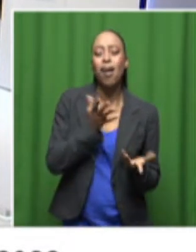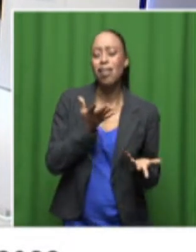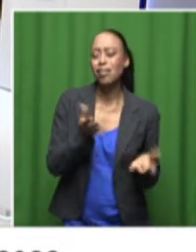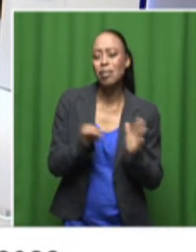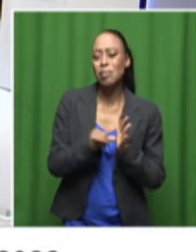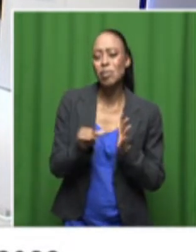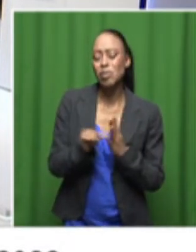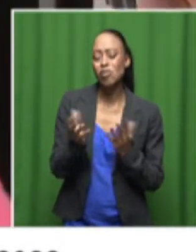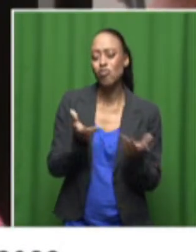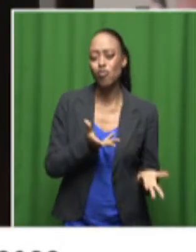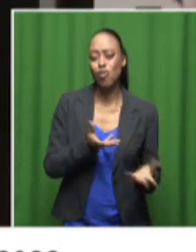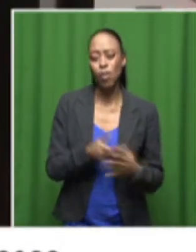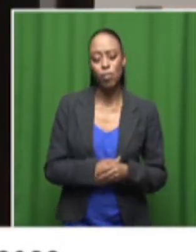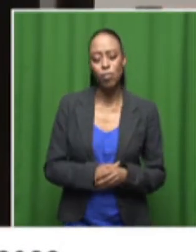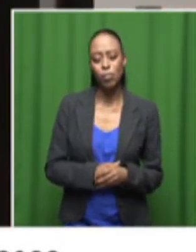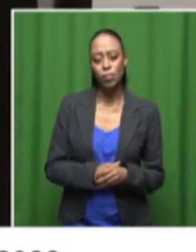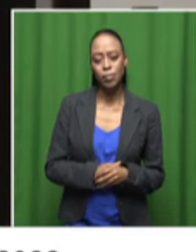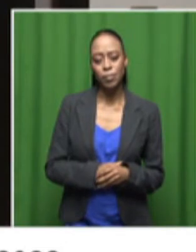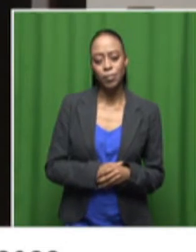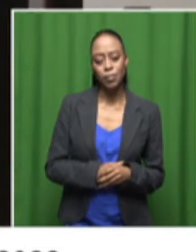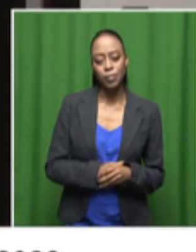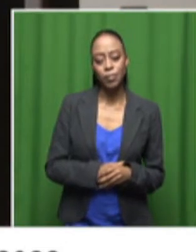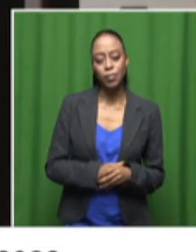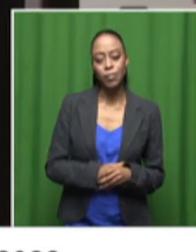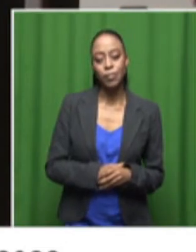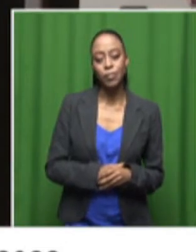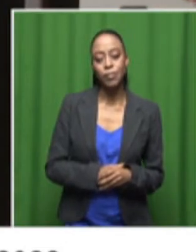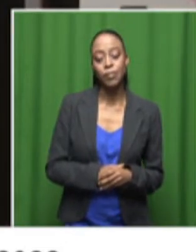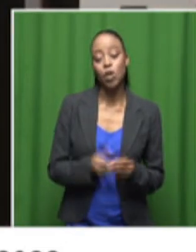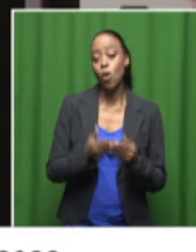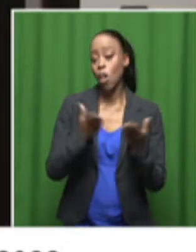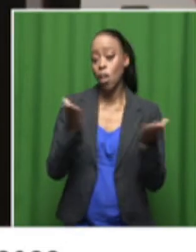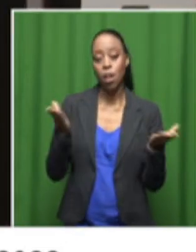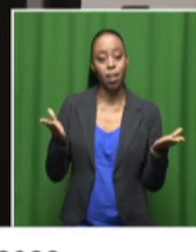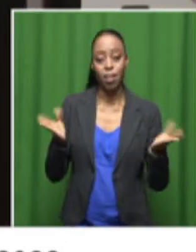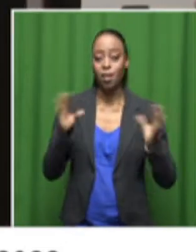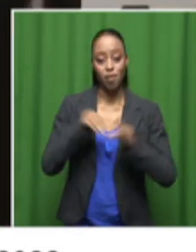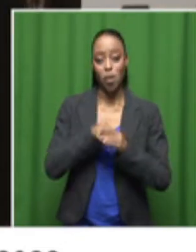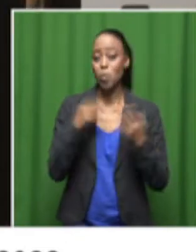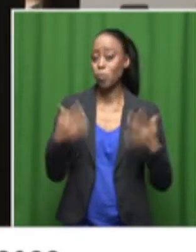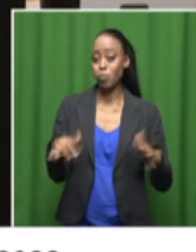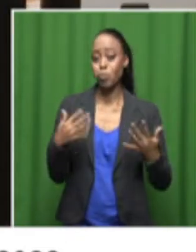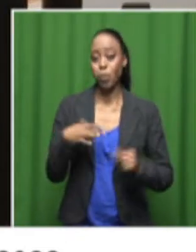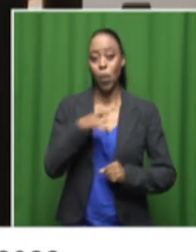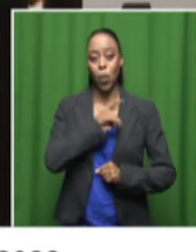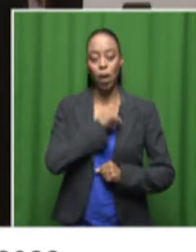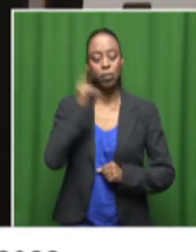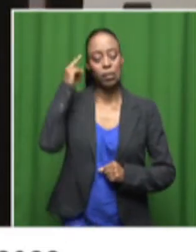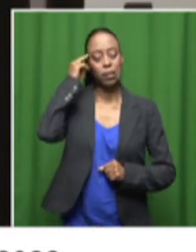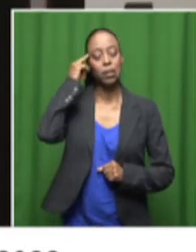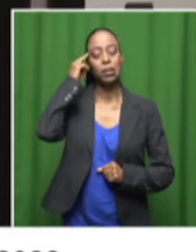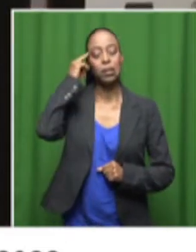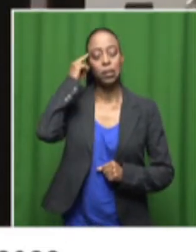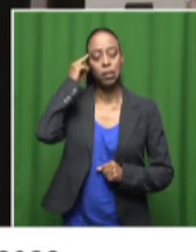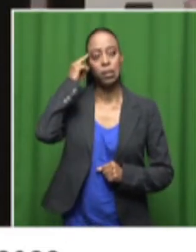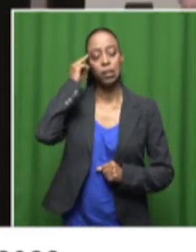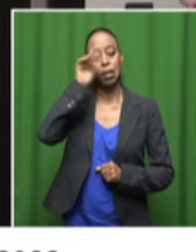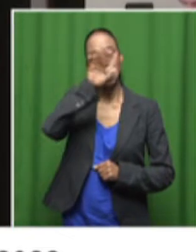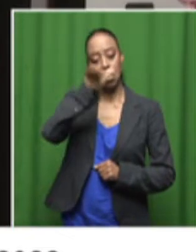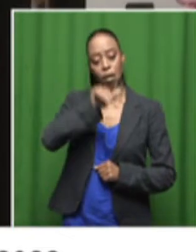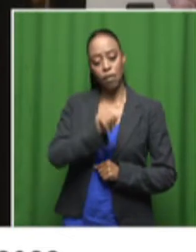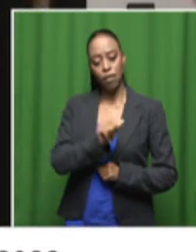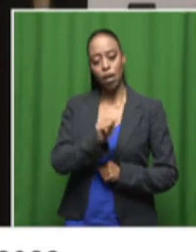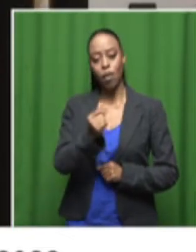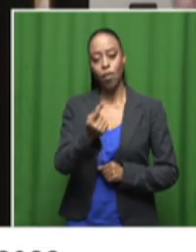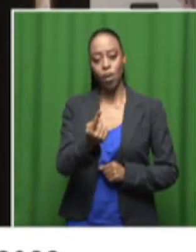that route? Look, we really involved almost everyone because we believe that Africa